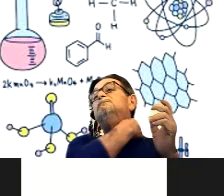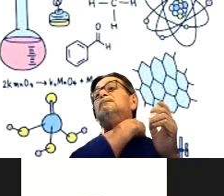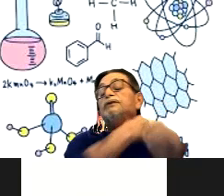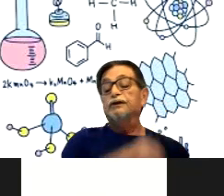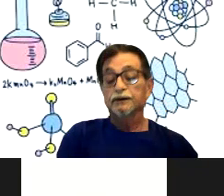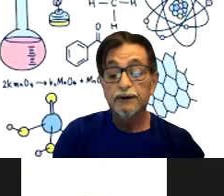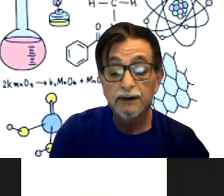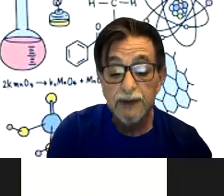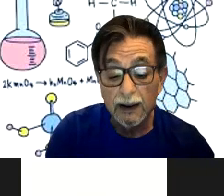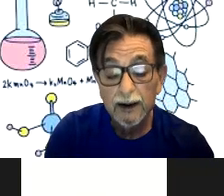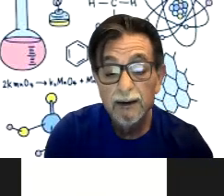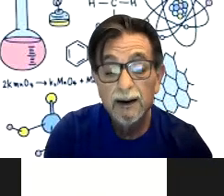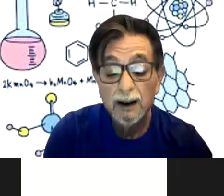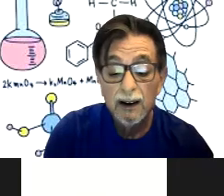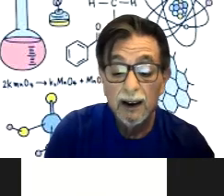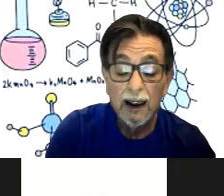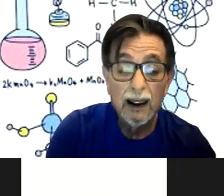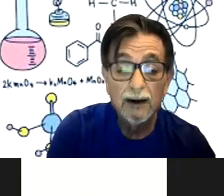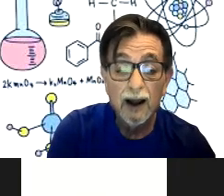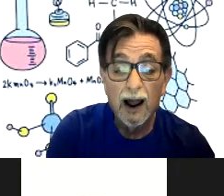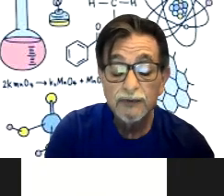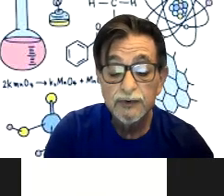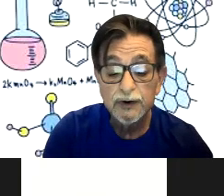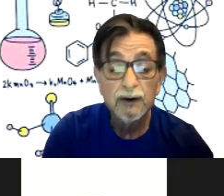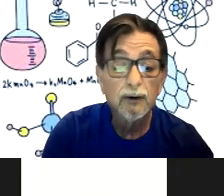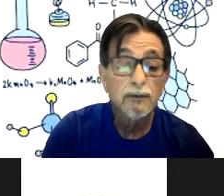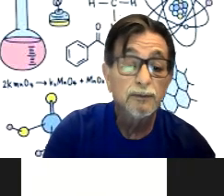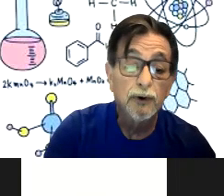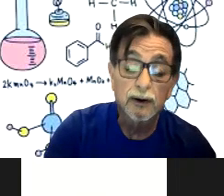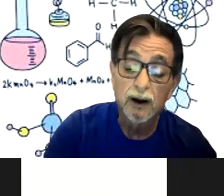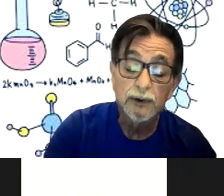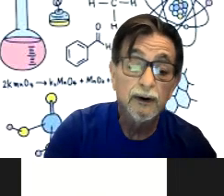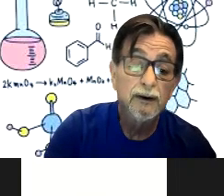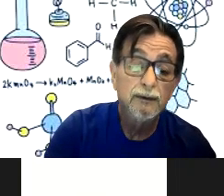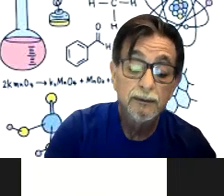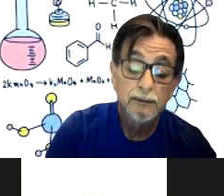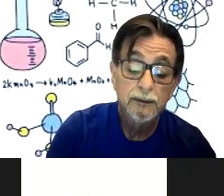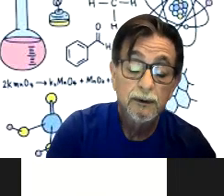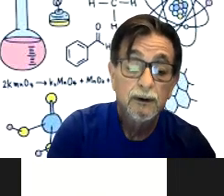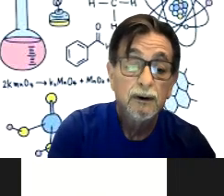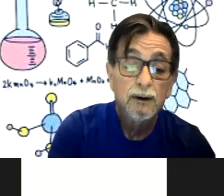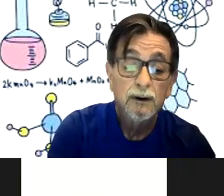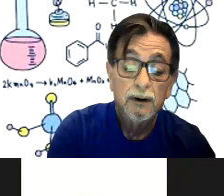6. 6, exactly. And oxygen, oh, let's put a comma there.